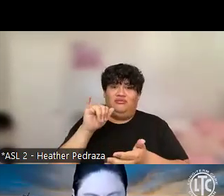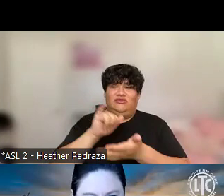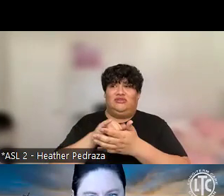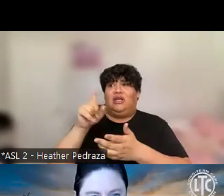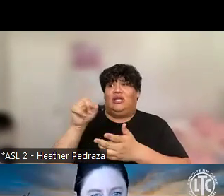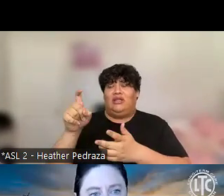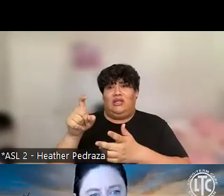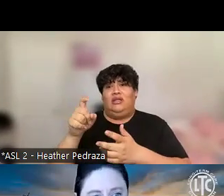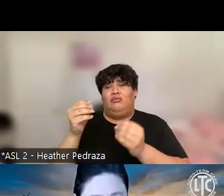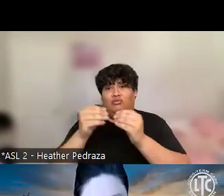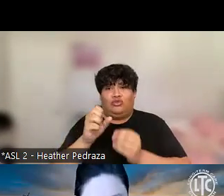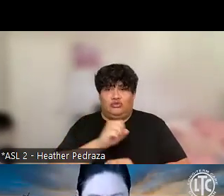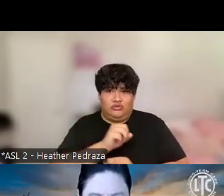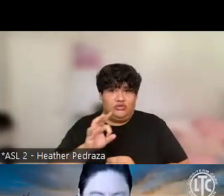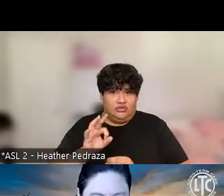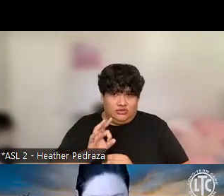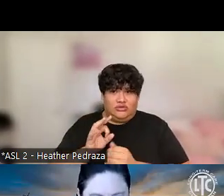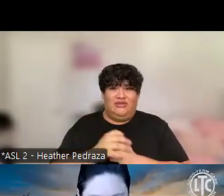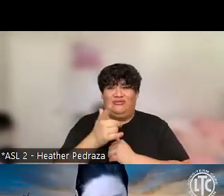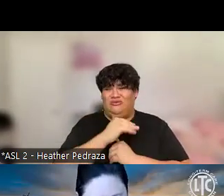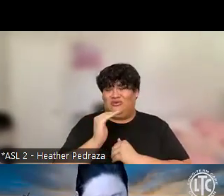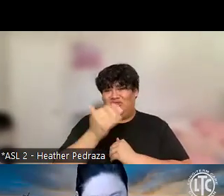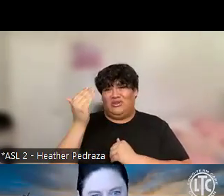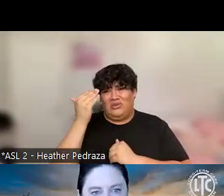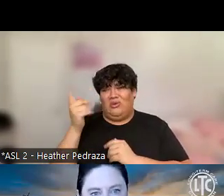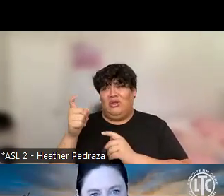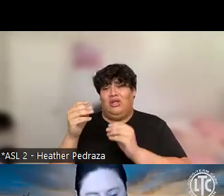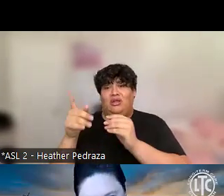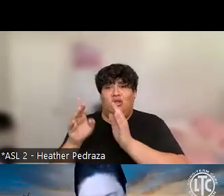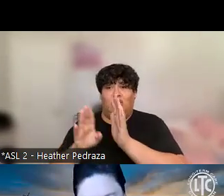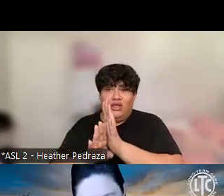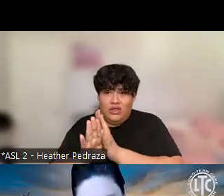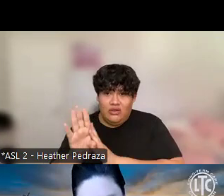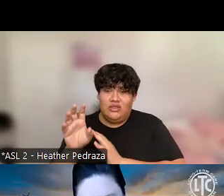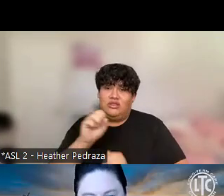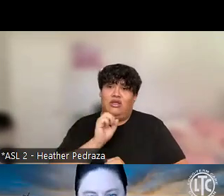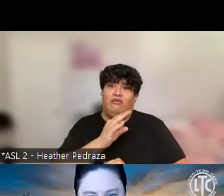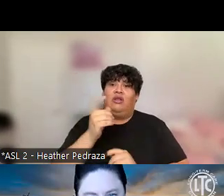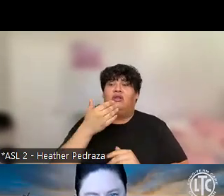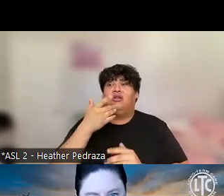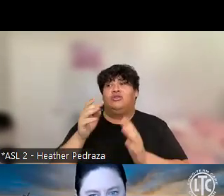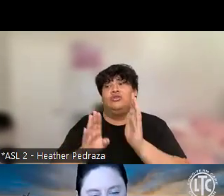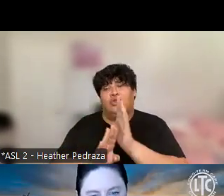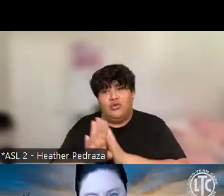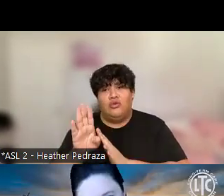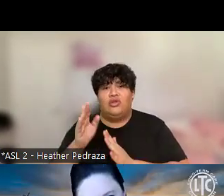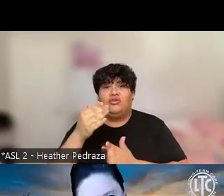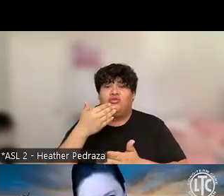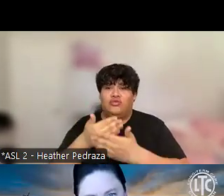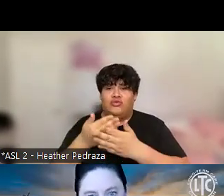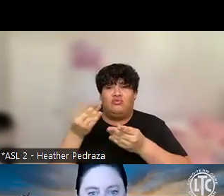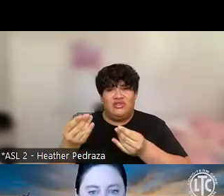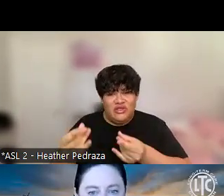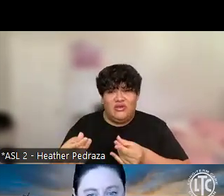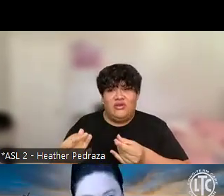capacity. We know that increased staffing means increased quality, and that's because when you increase